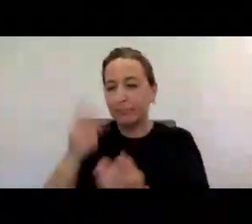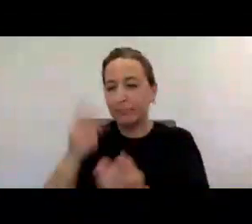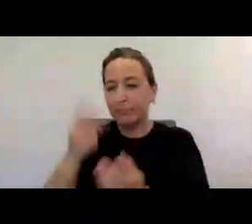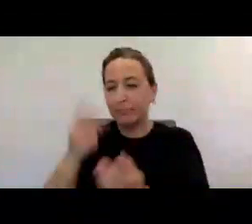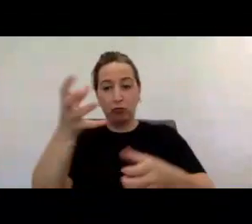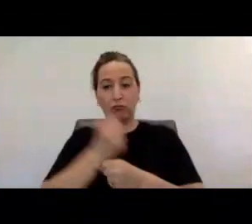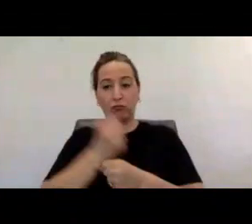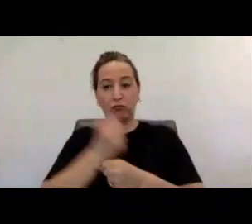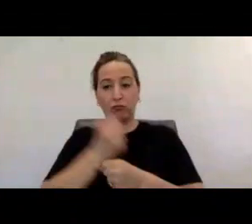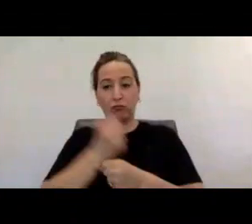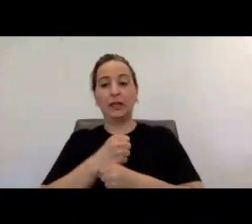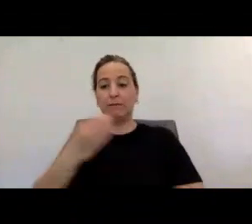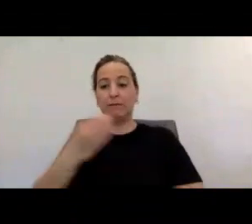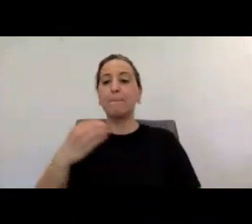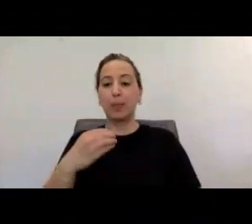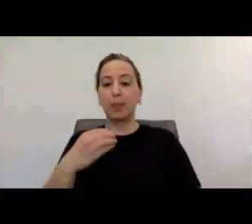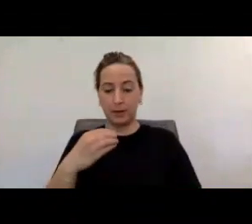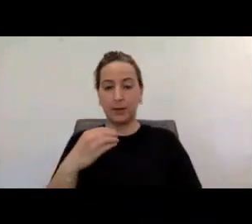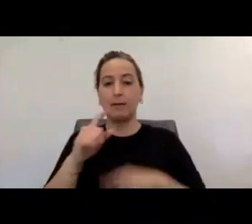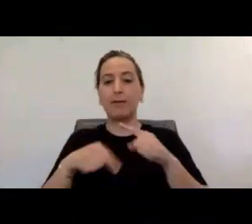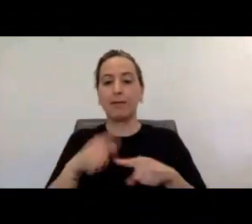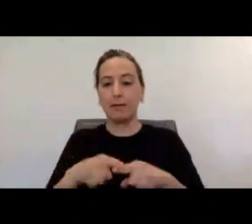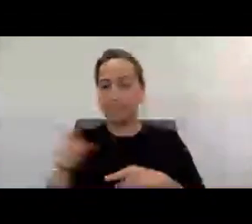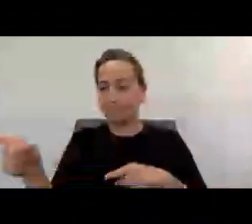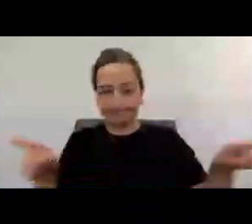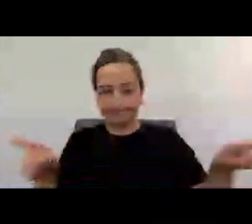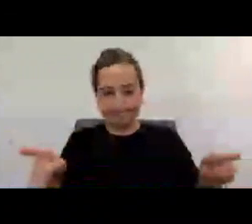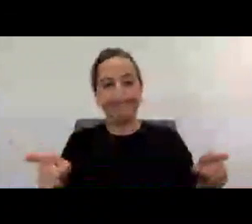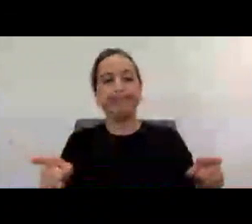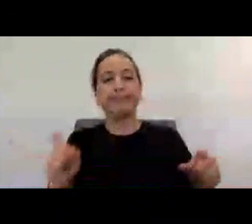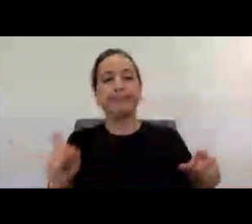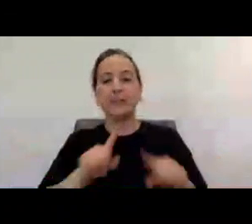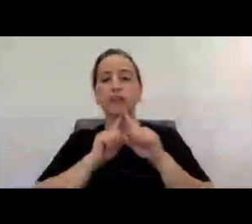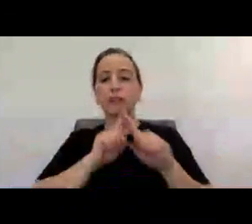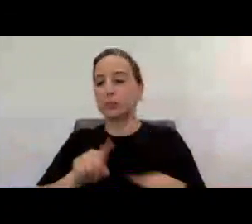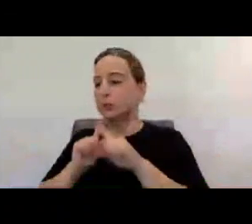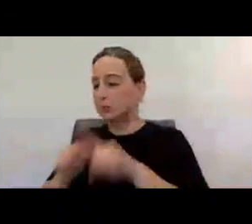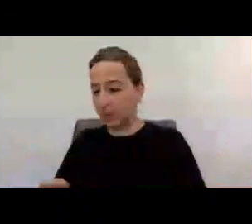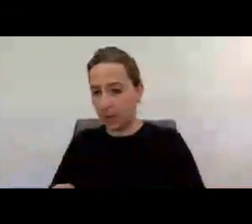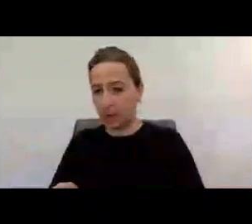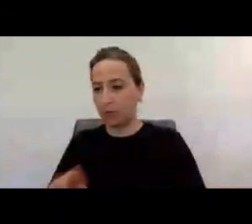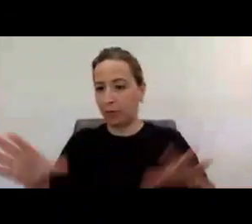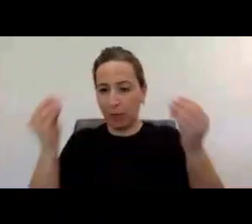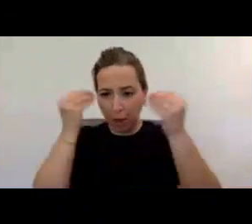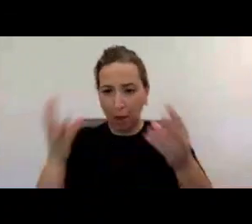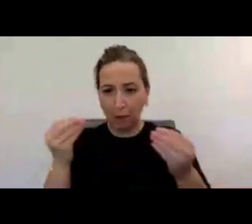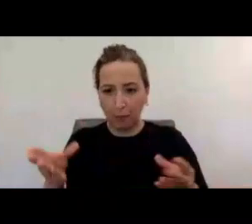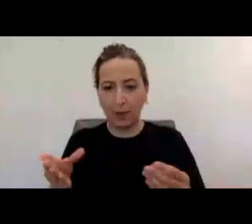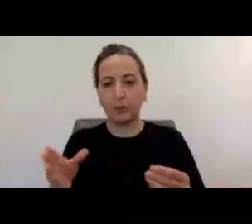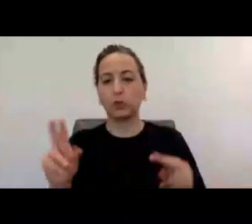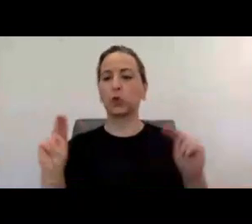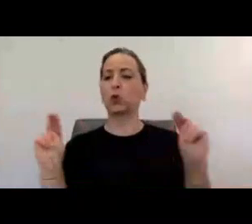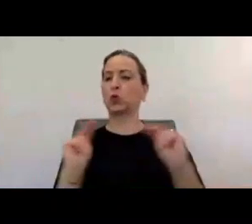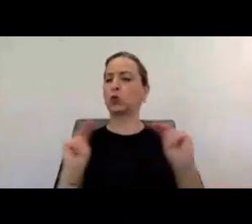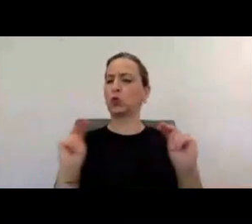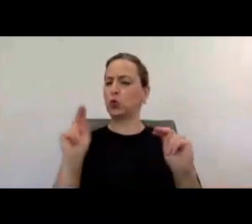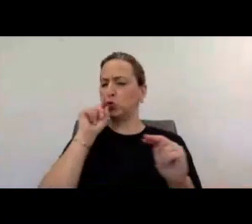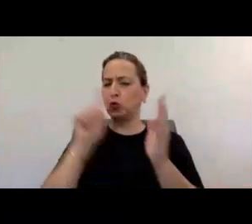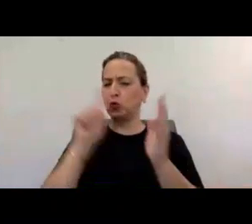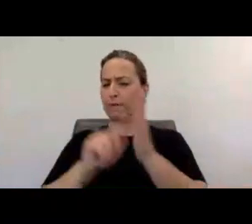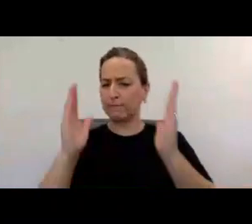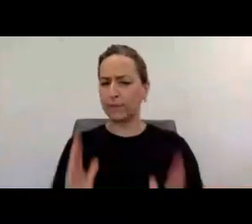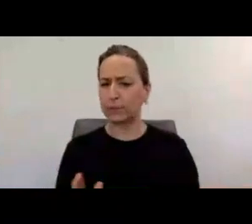complaint, and then they're asked to provide a response and further information. They'll be working with a neutral investigator who's